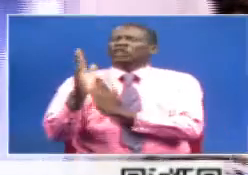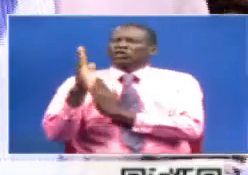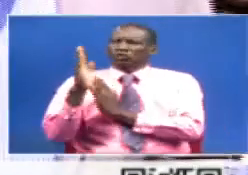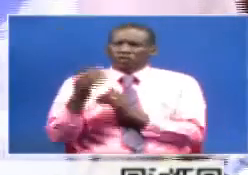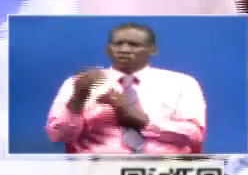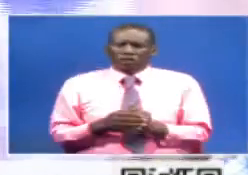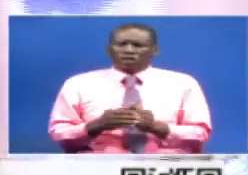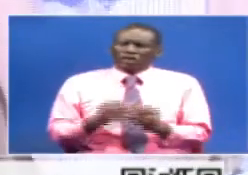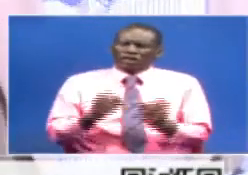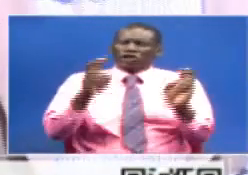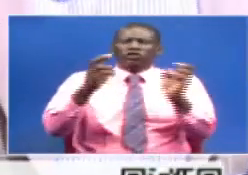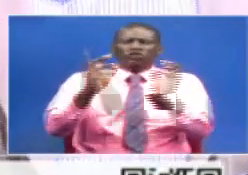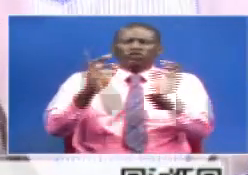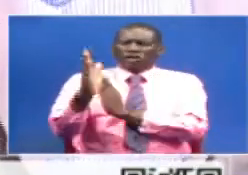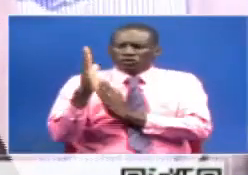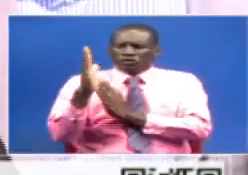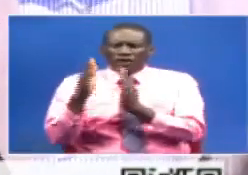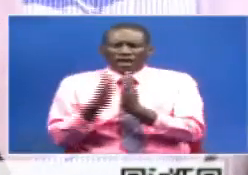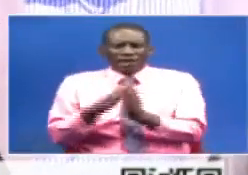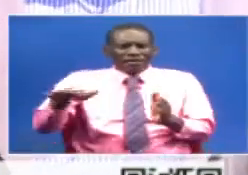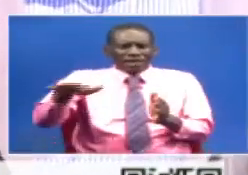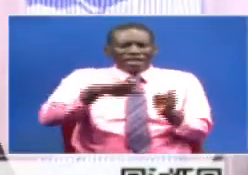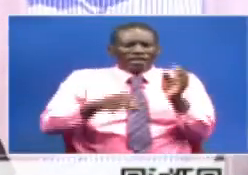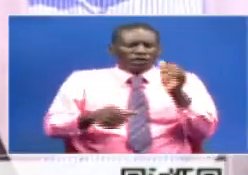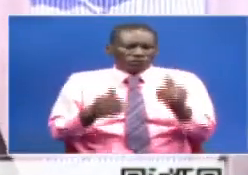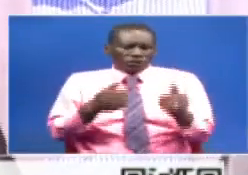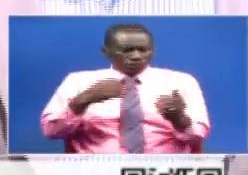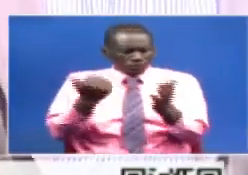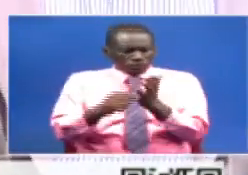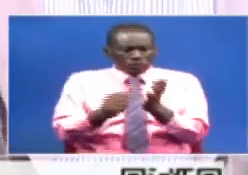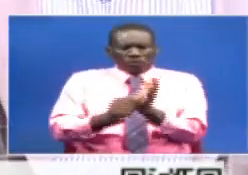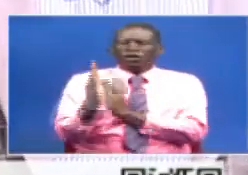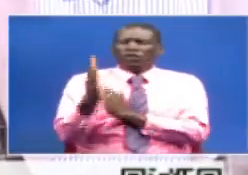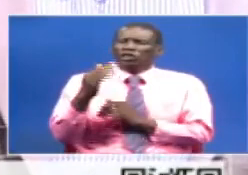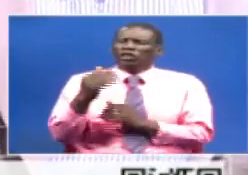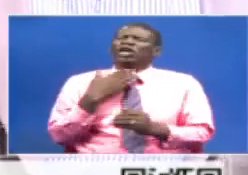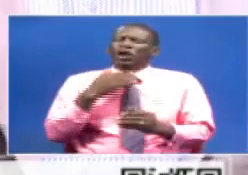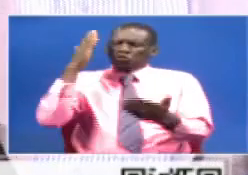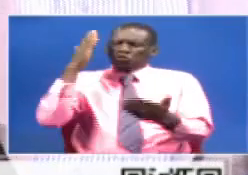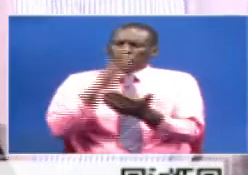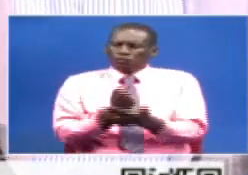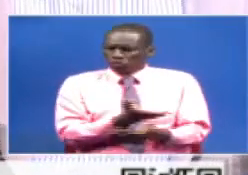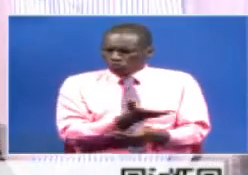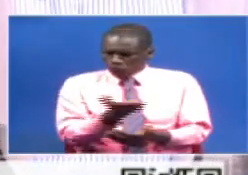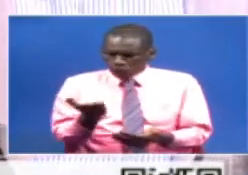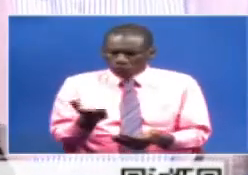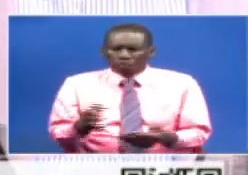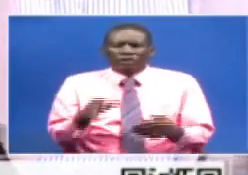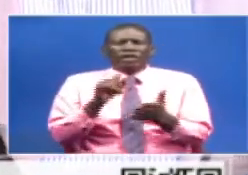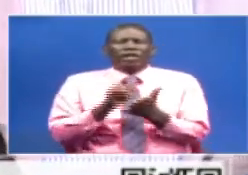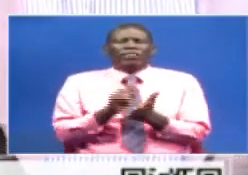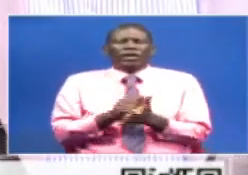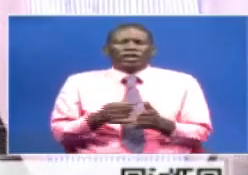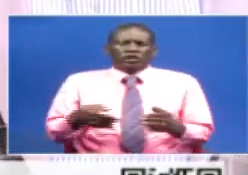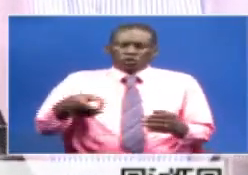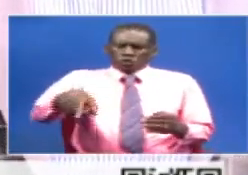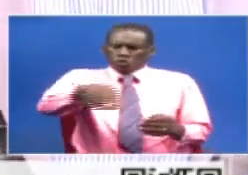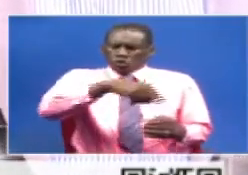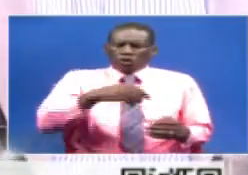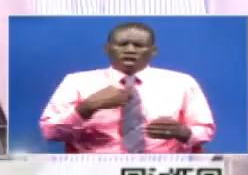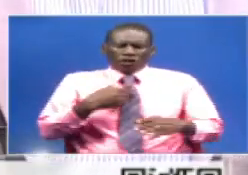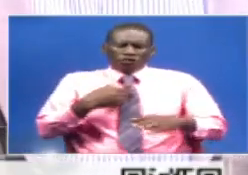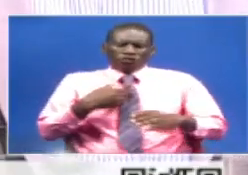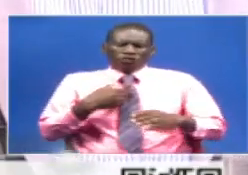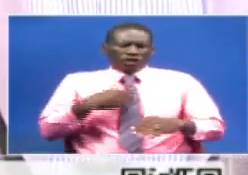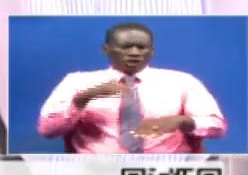On the issue of security and the areas that have been having challenges, I would want to give you our assurance.